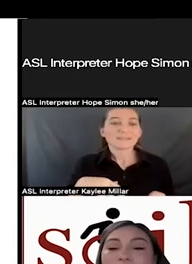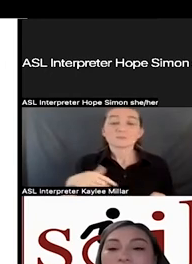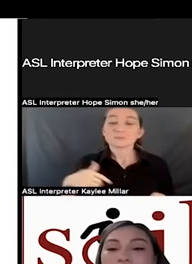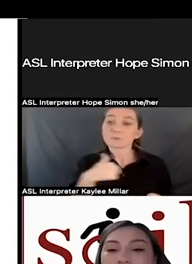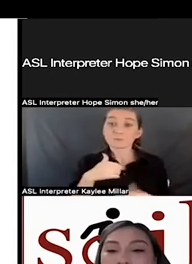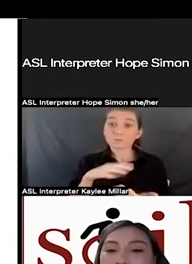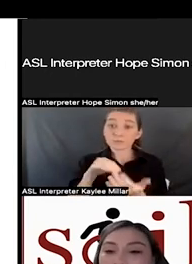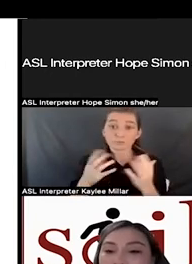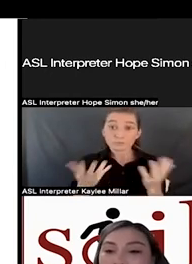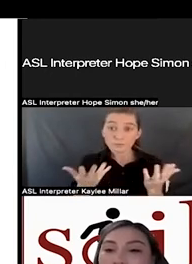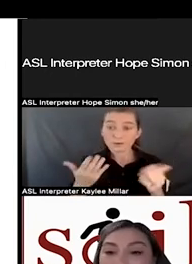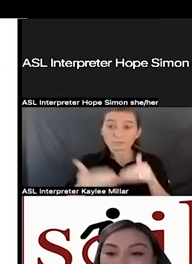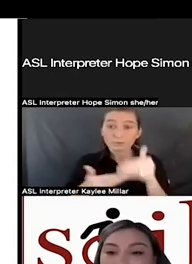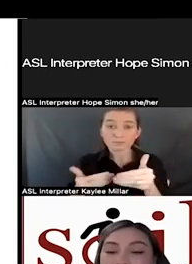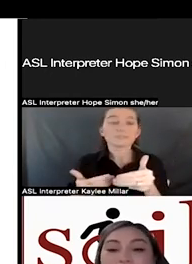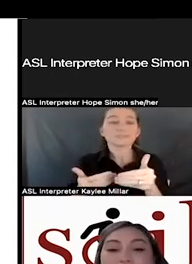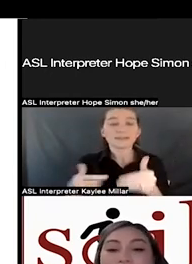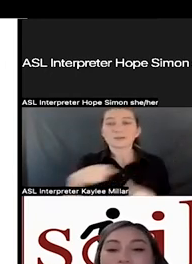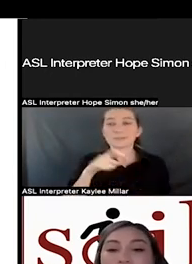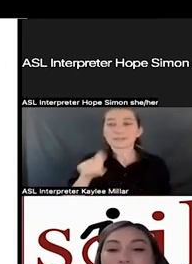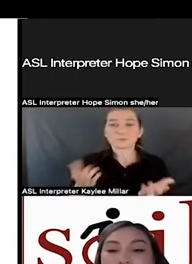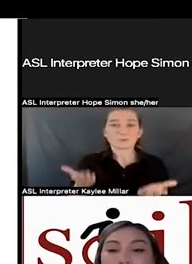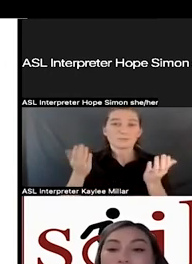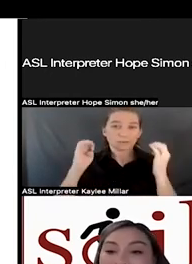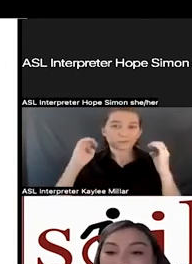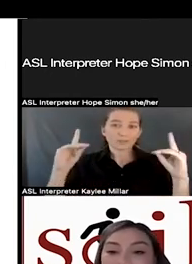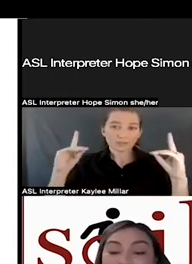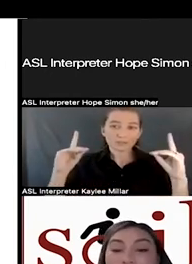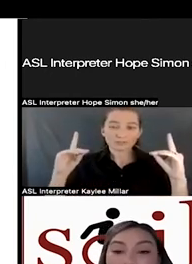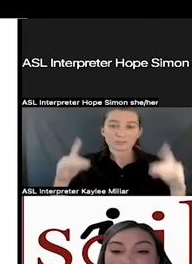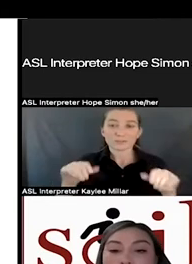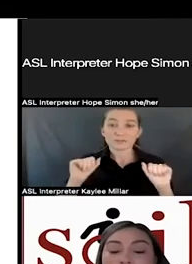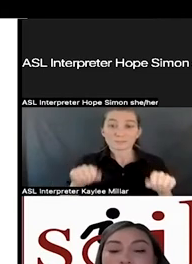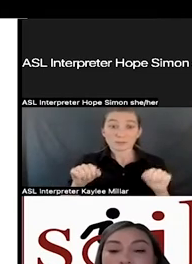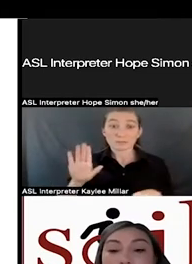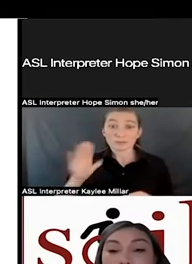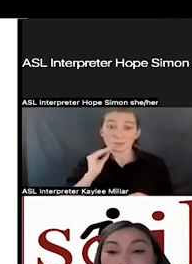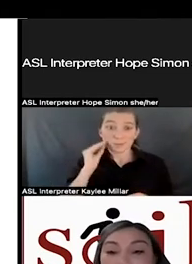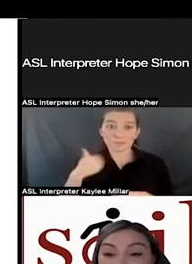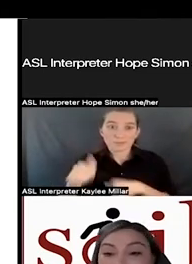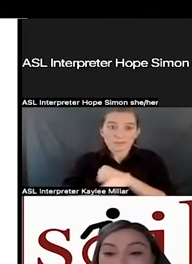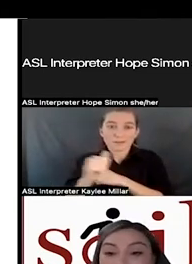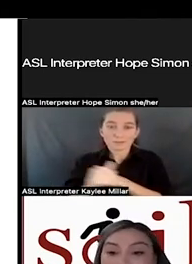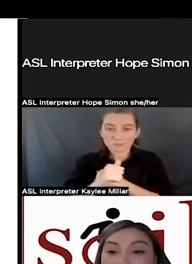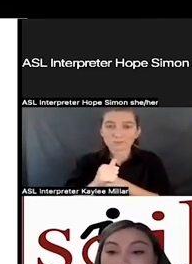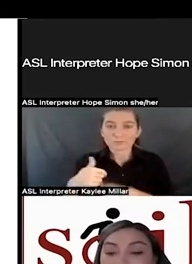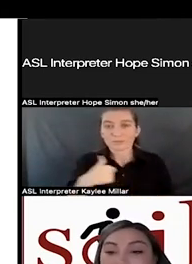it was a greater need to educate our members on the potential hazard in their home during an